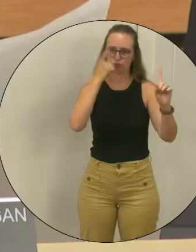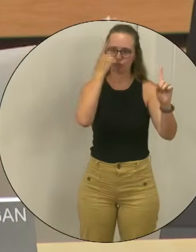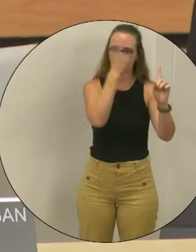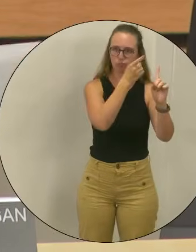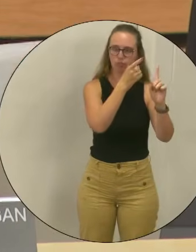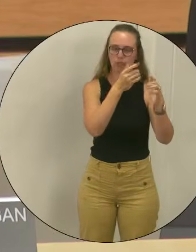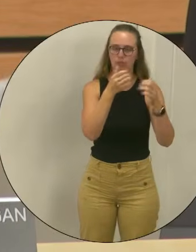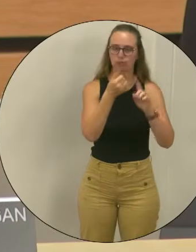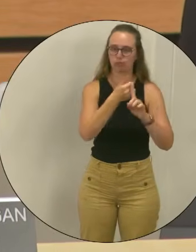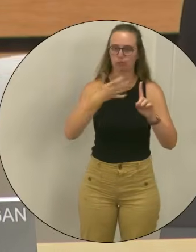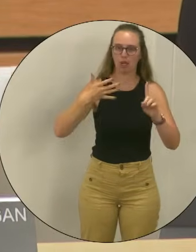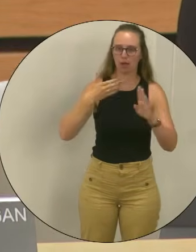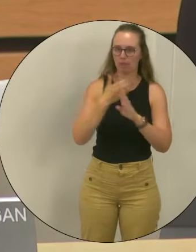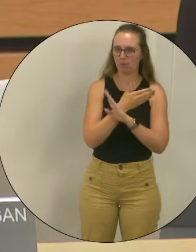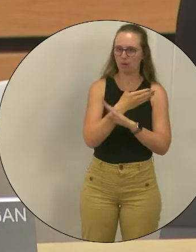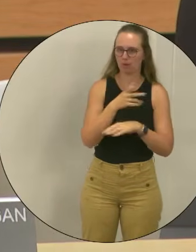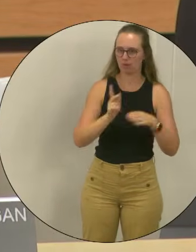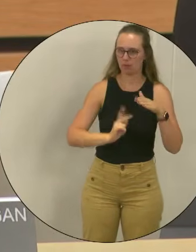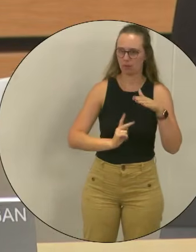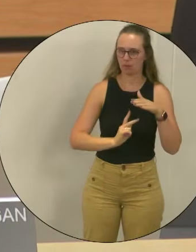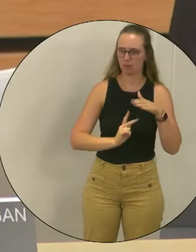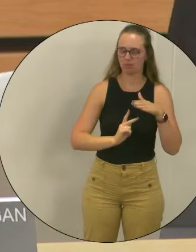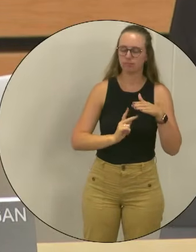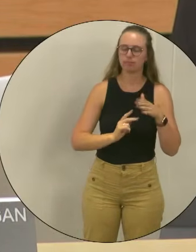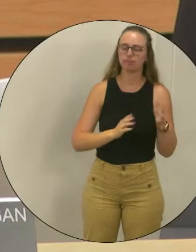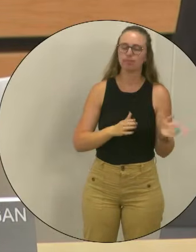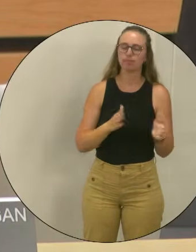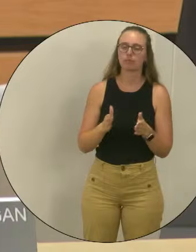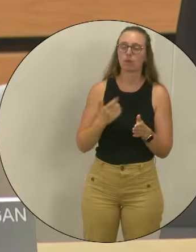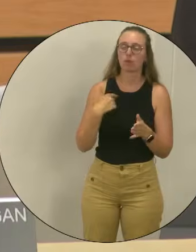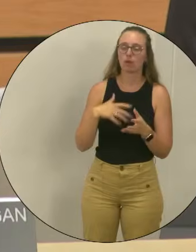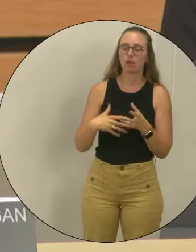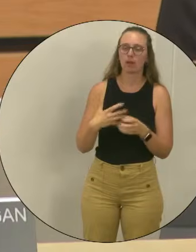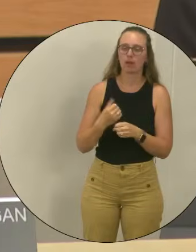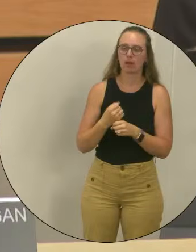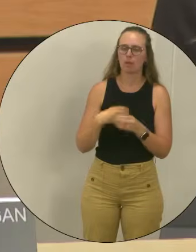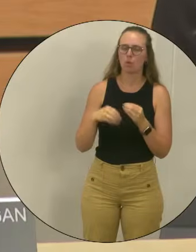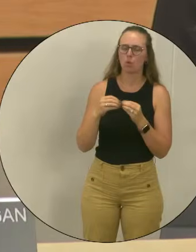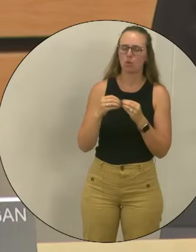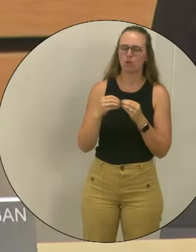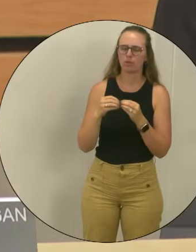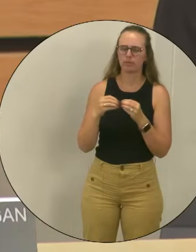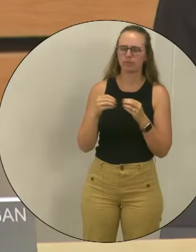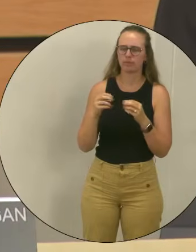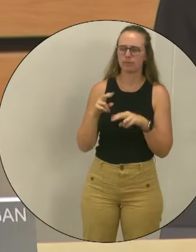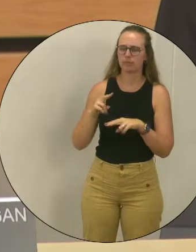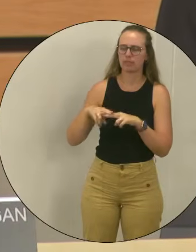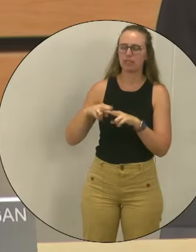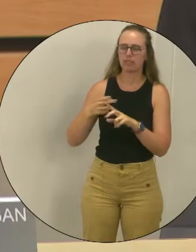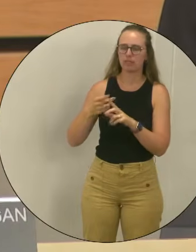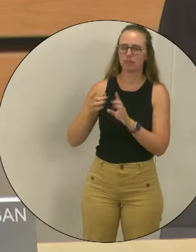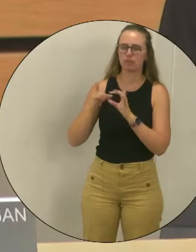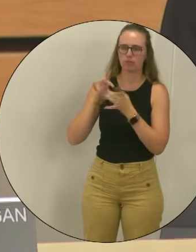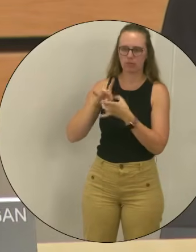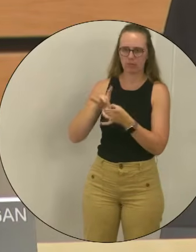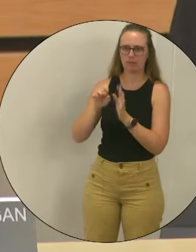expand pre-K. We were able to get additional seats, I believe, from the state. I